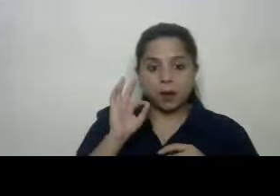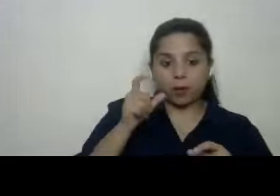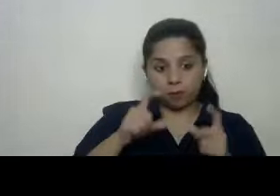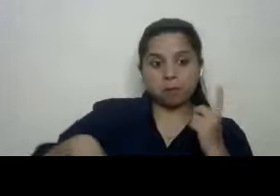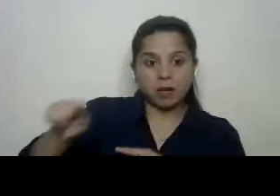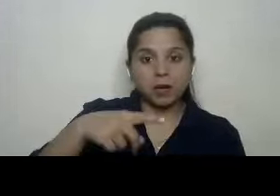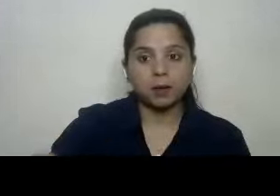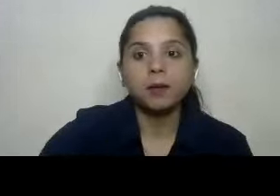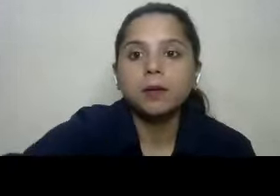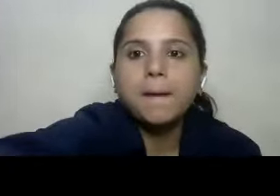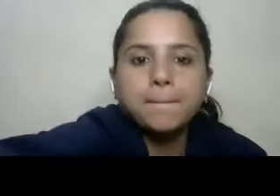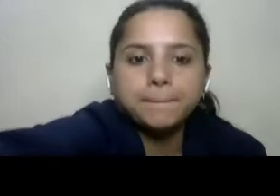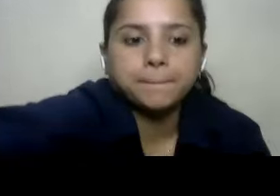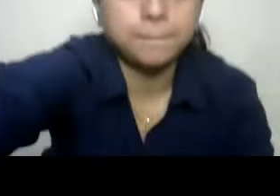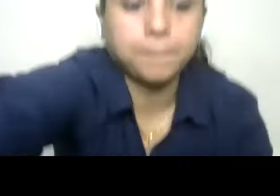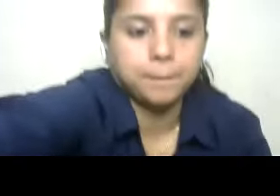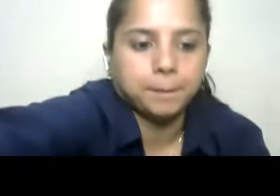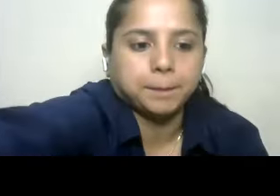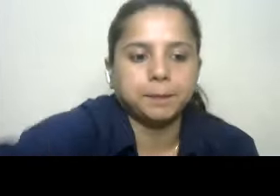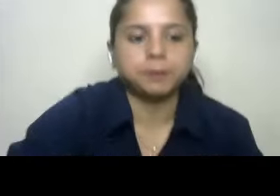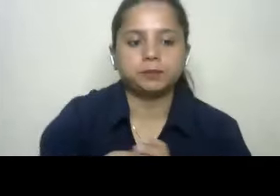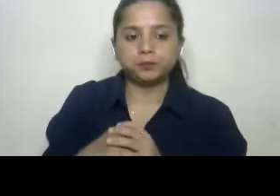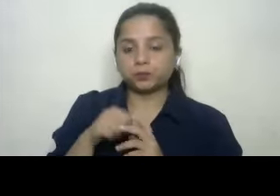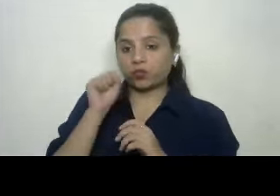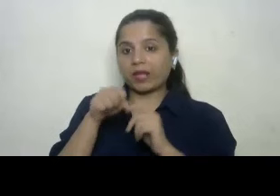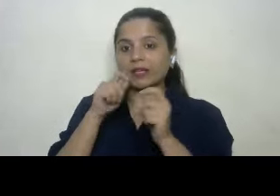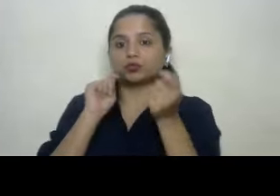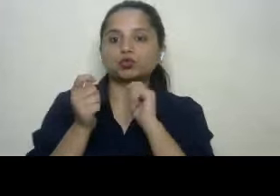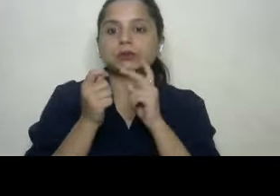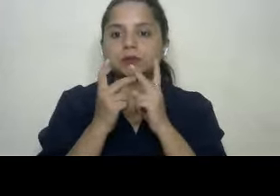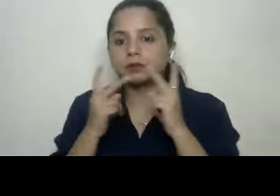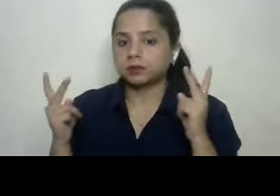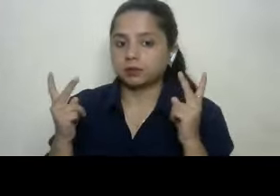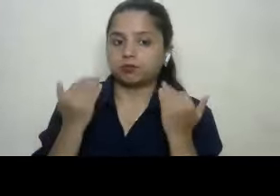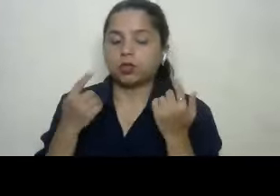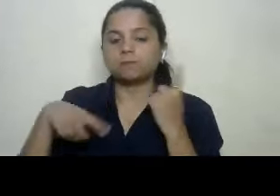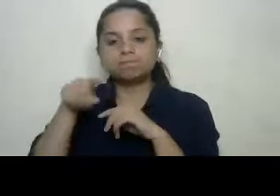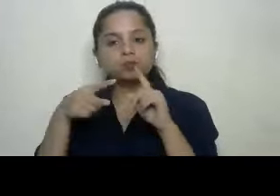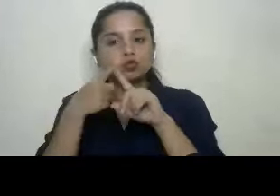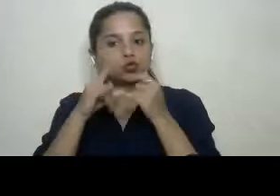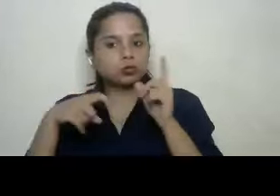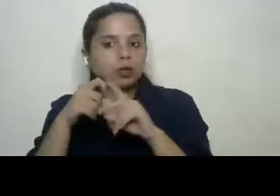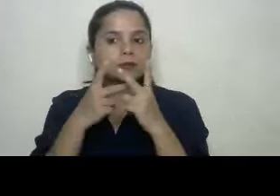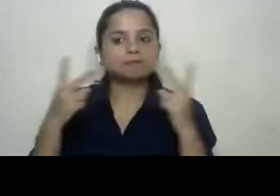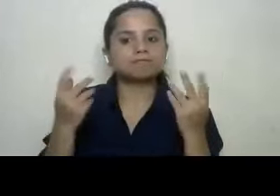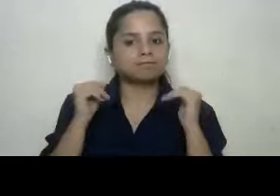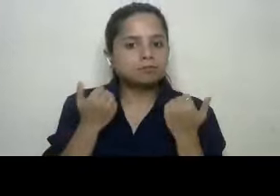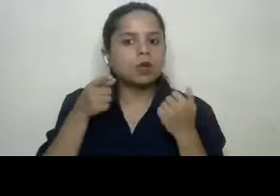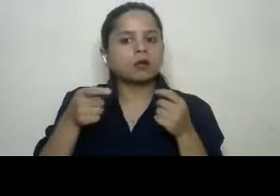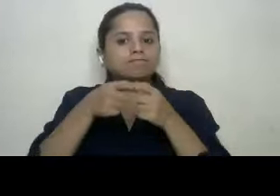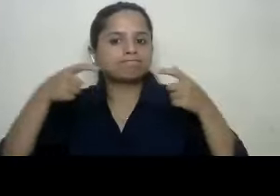it beats the human being. It can automate repetitive tasks a lot, and that is its scalability